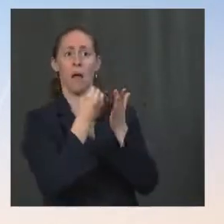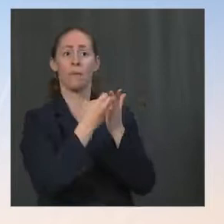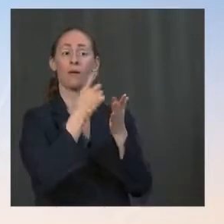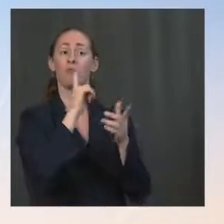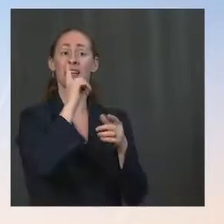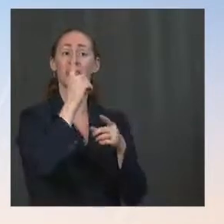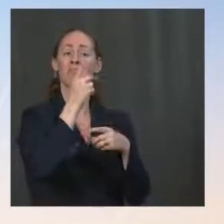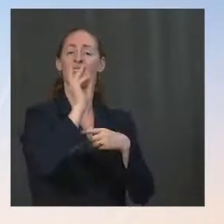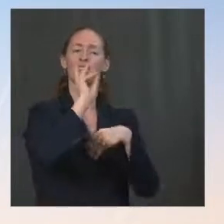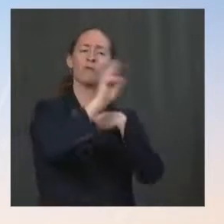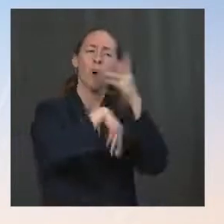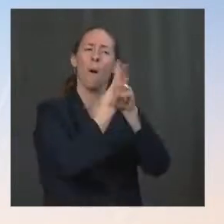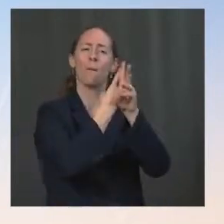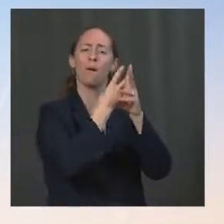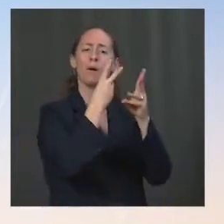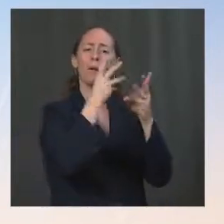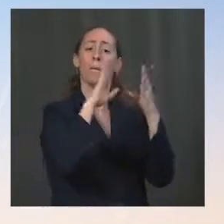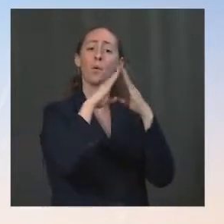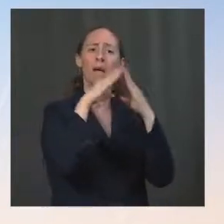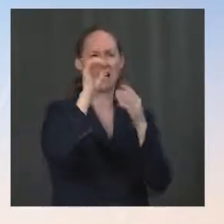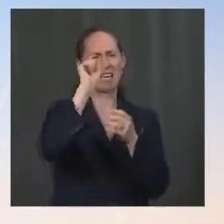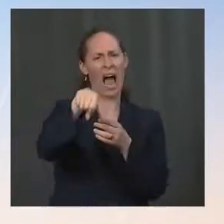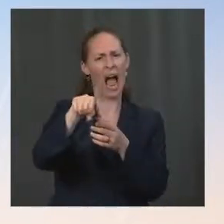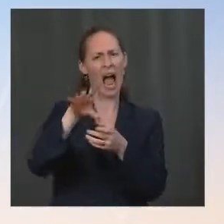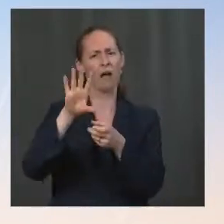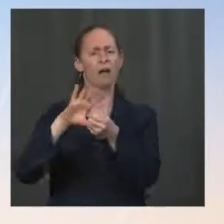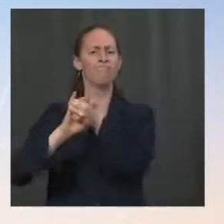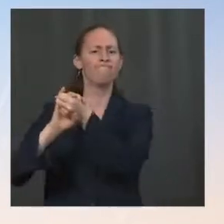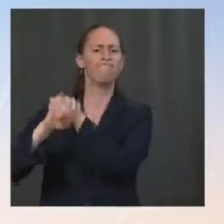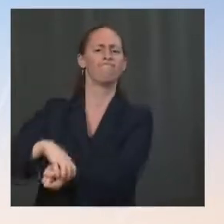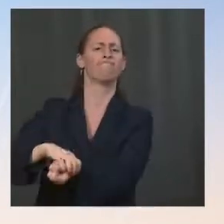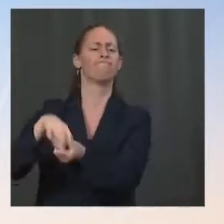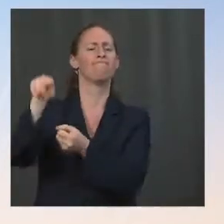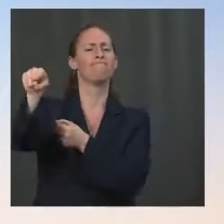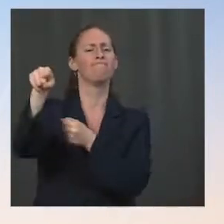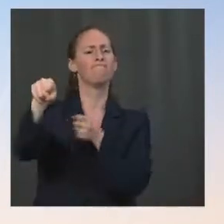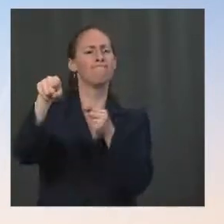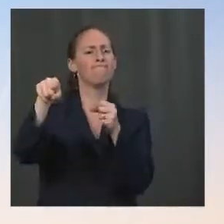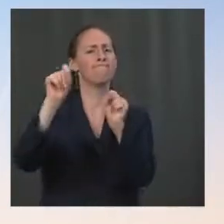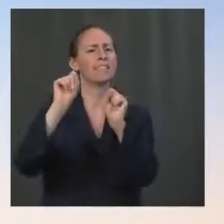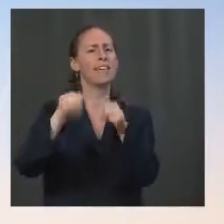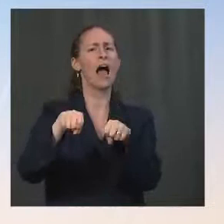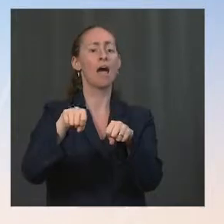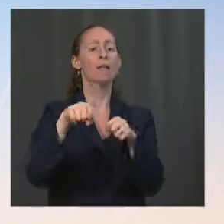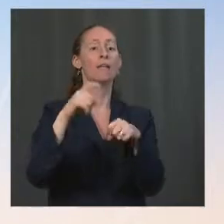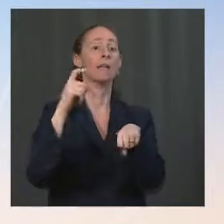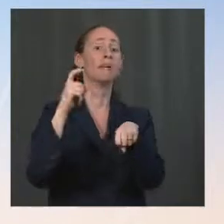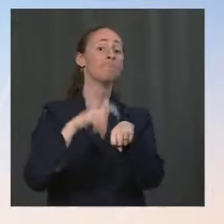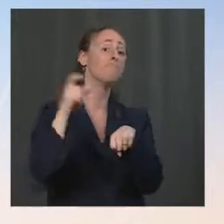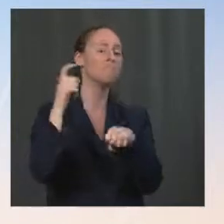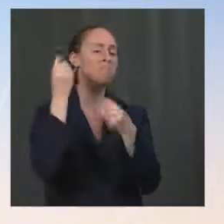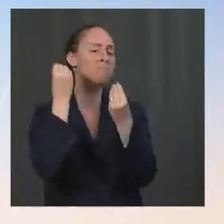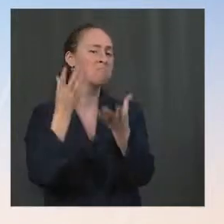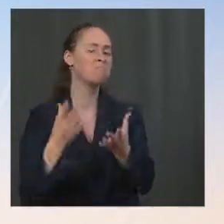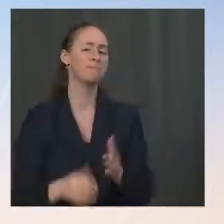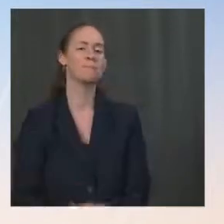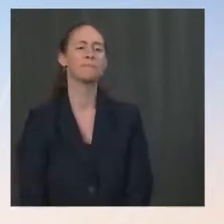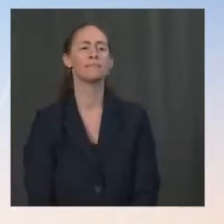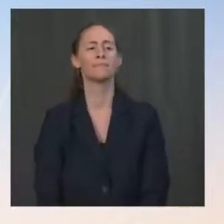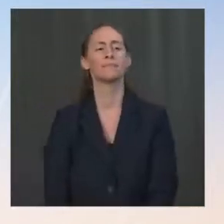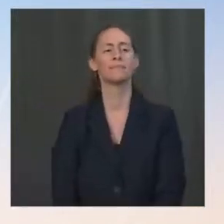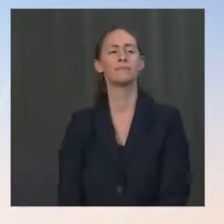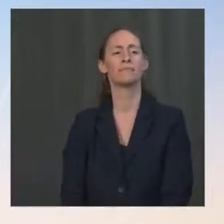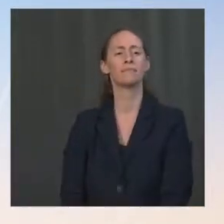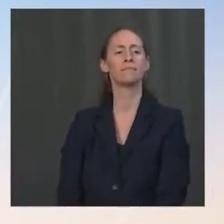That's something we need to work with our international partners on. As we have more to update you on, we will update you on it. In terms of the President's commitment to make those who were responsible